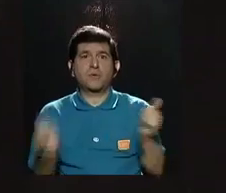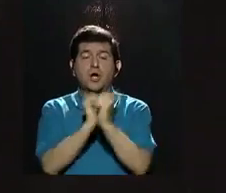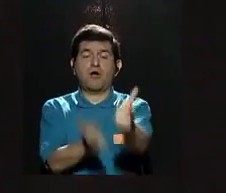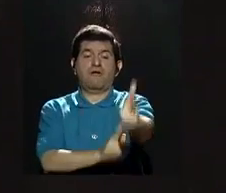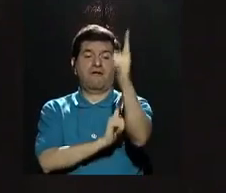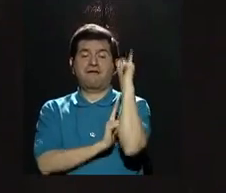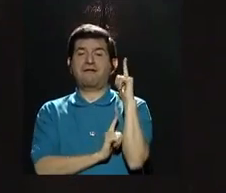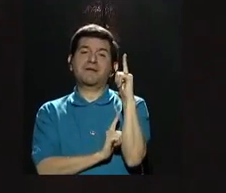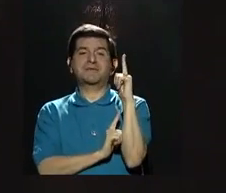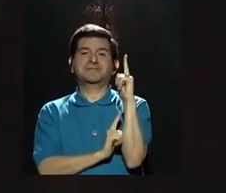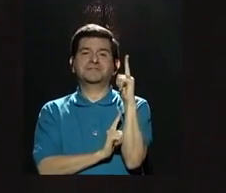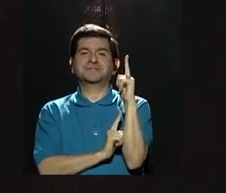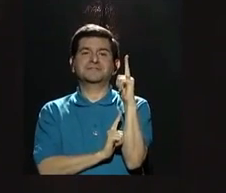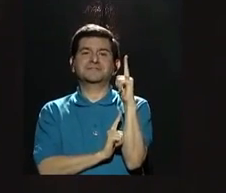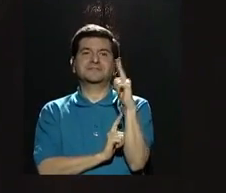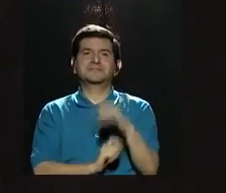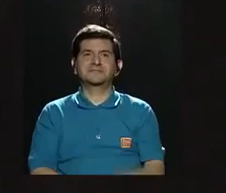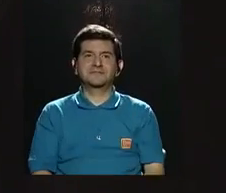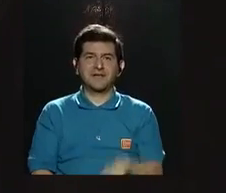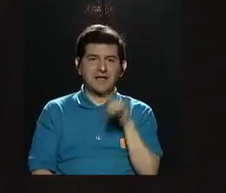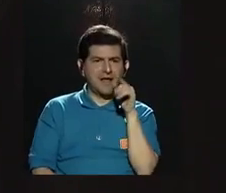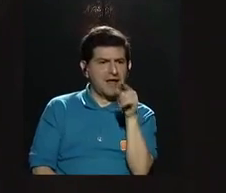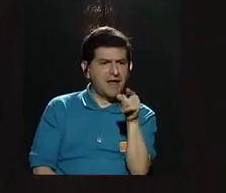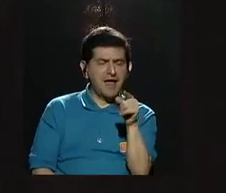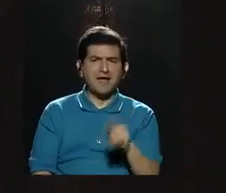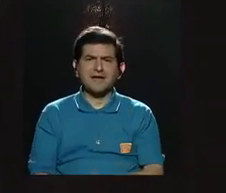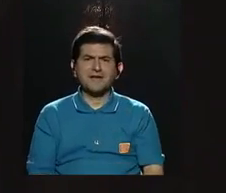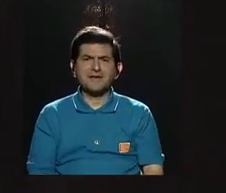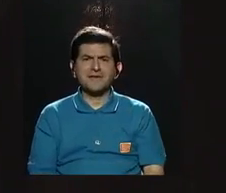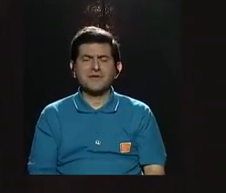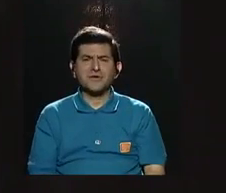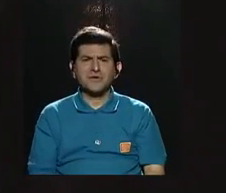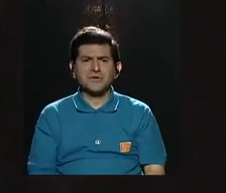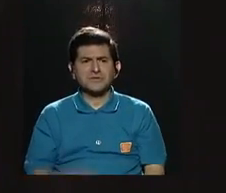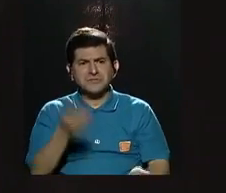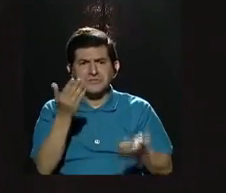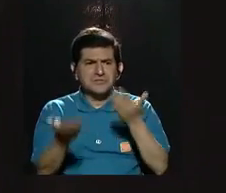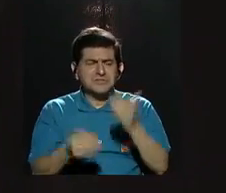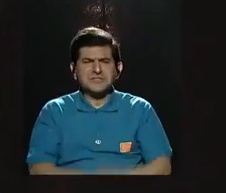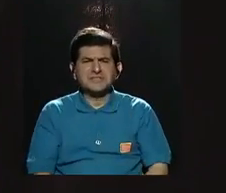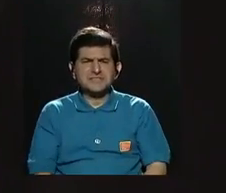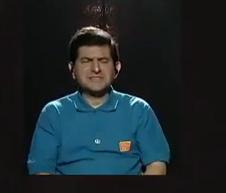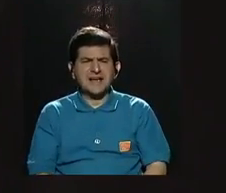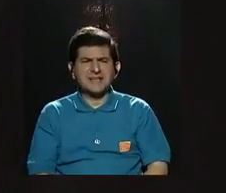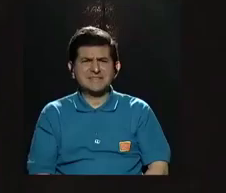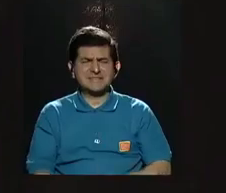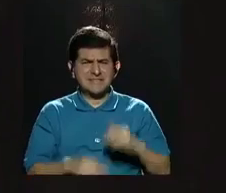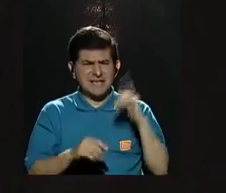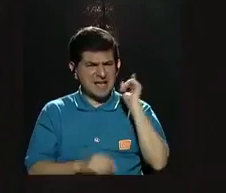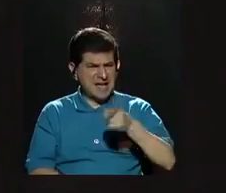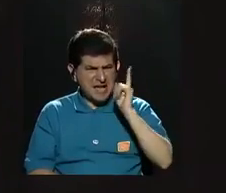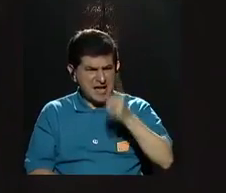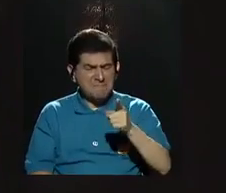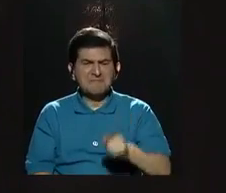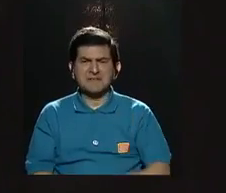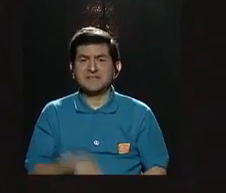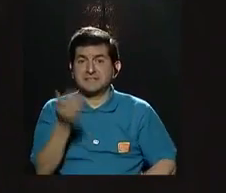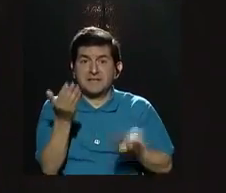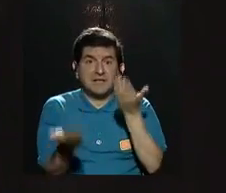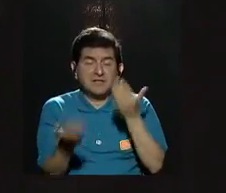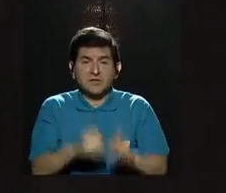military retributions, threatening to push immigrants